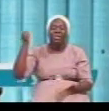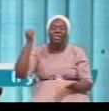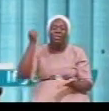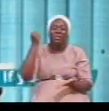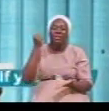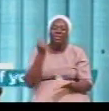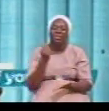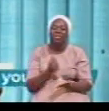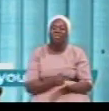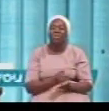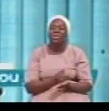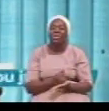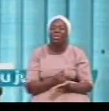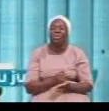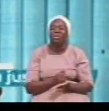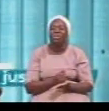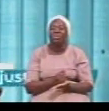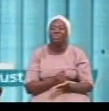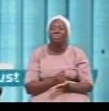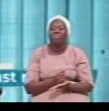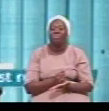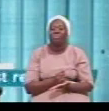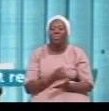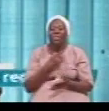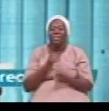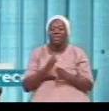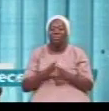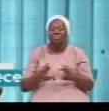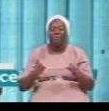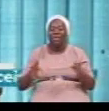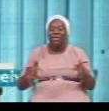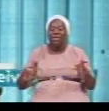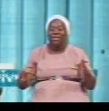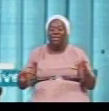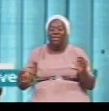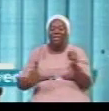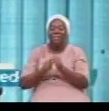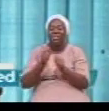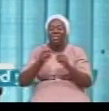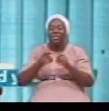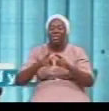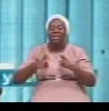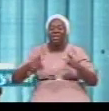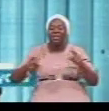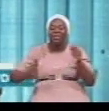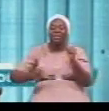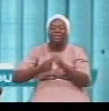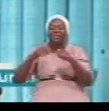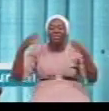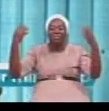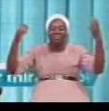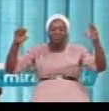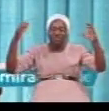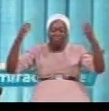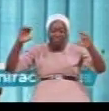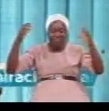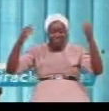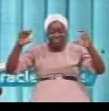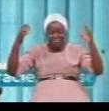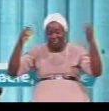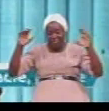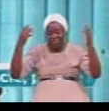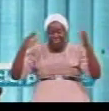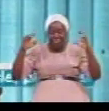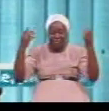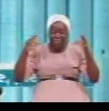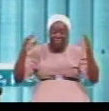amen. And the biggest, loudest clap offering unto the Lord.